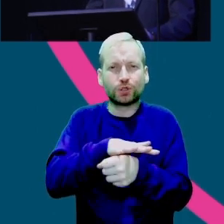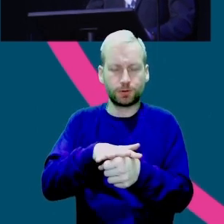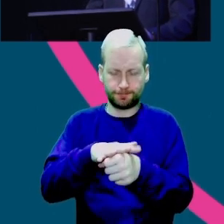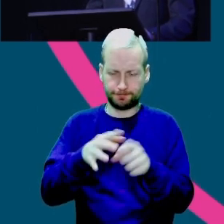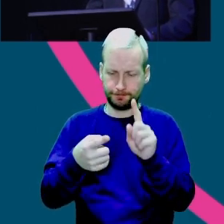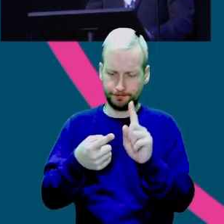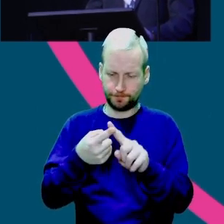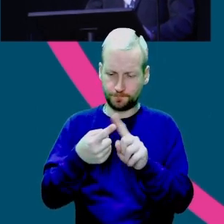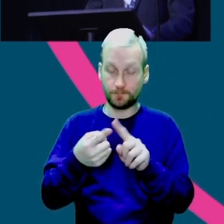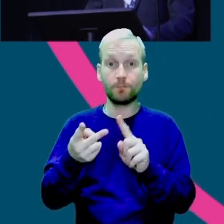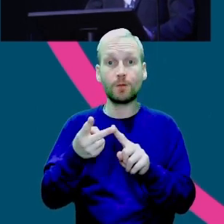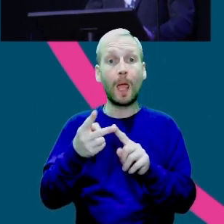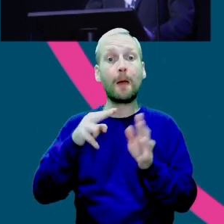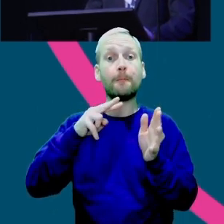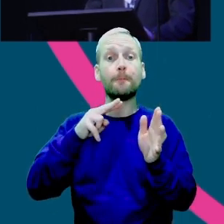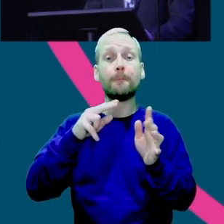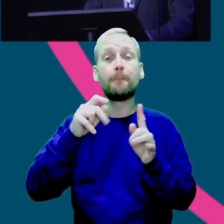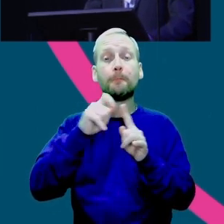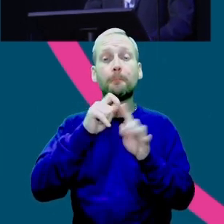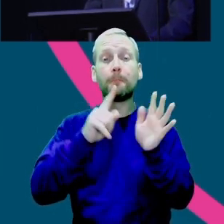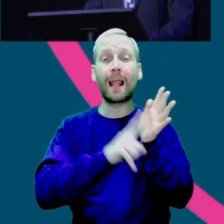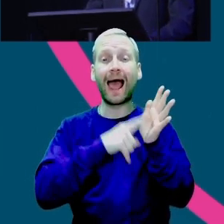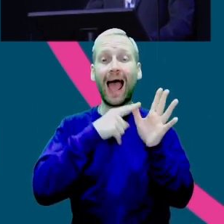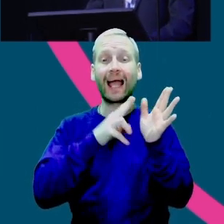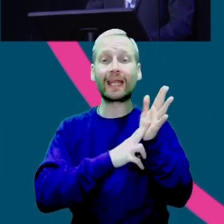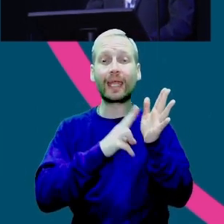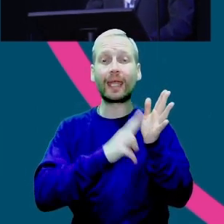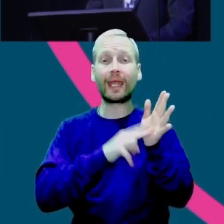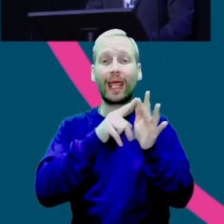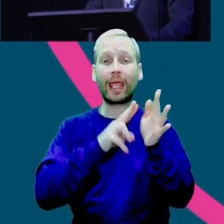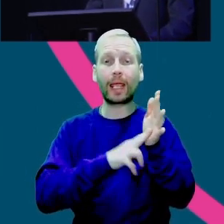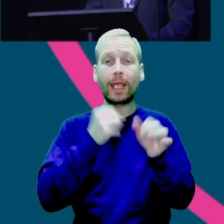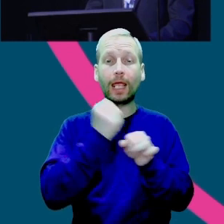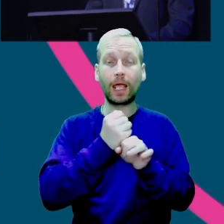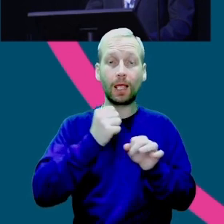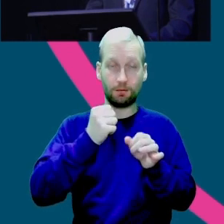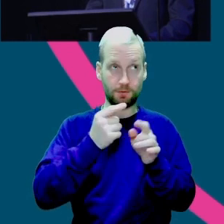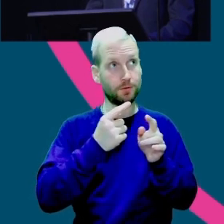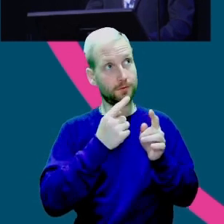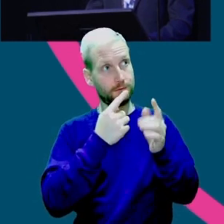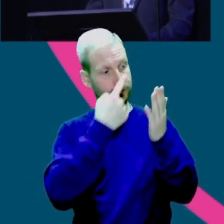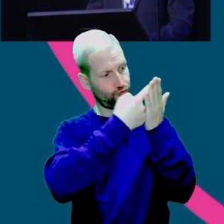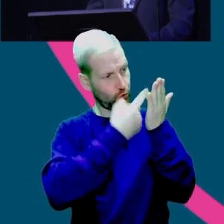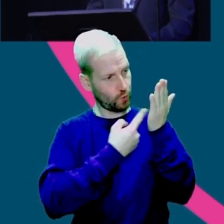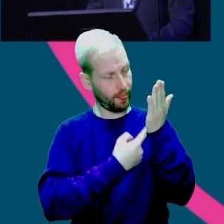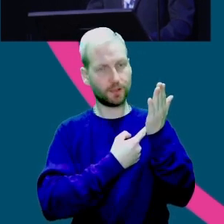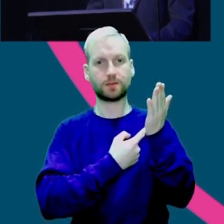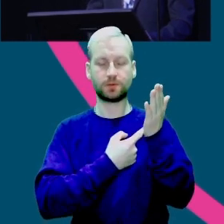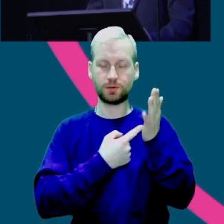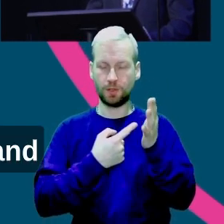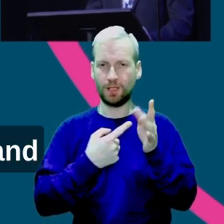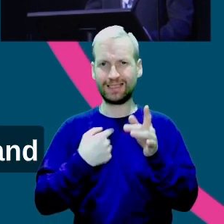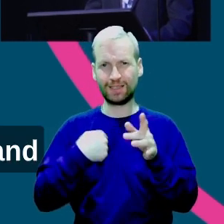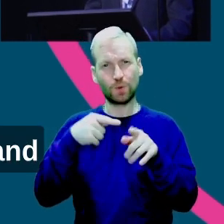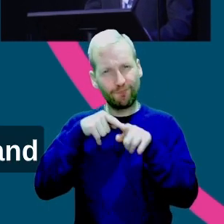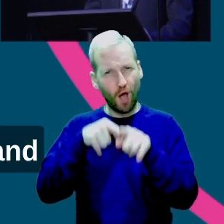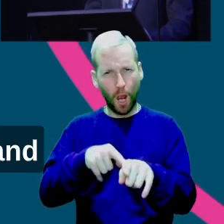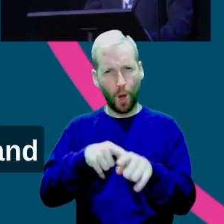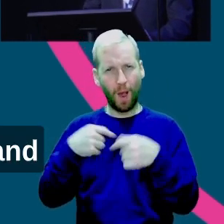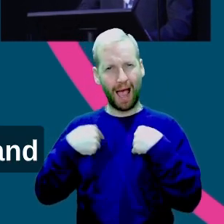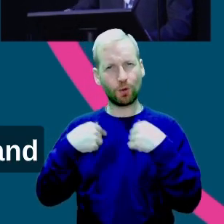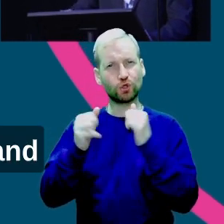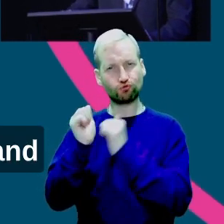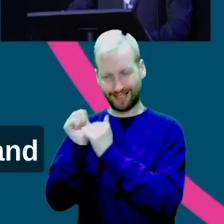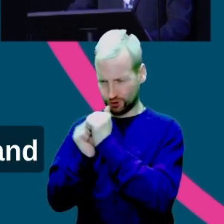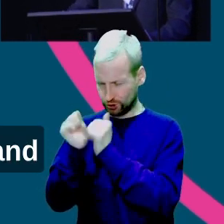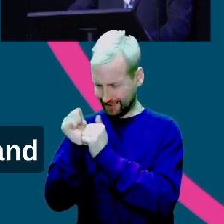considerations that we considered with this. So we wanted to make sure that whatever we built was going to be in line with our current strategy, but